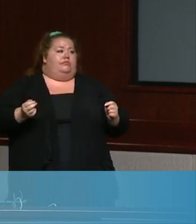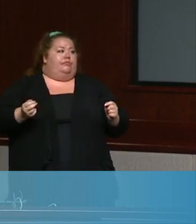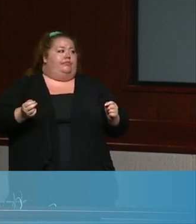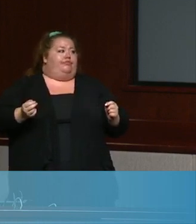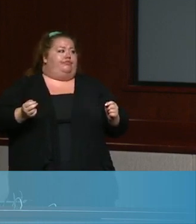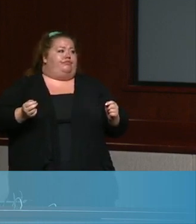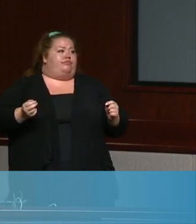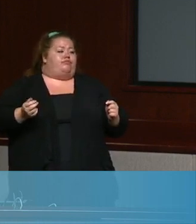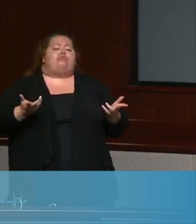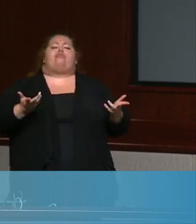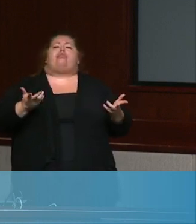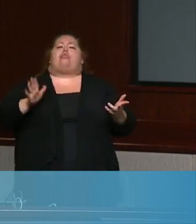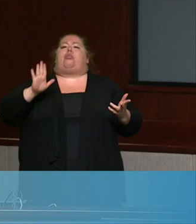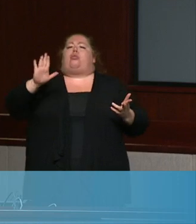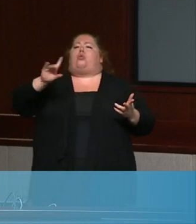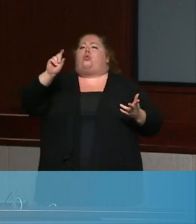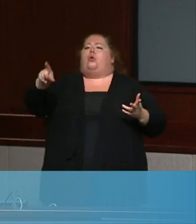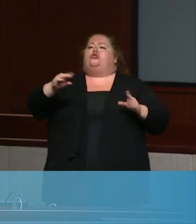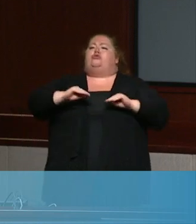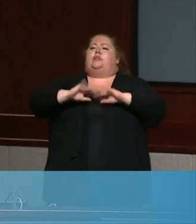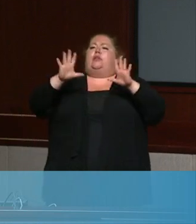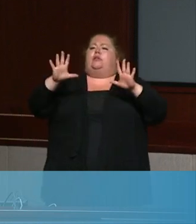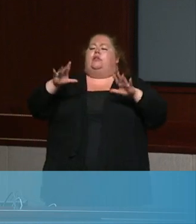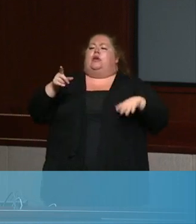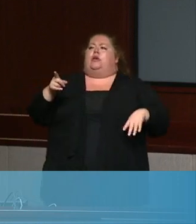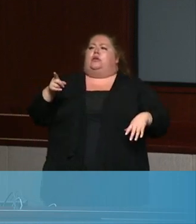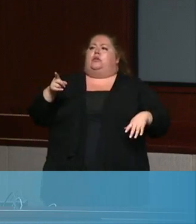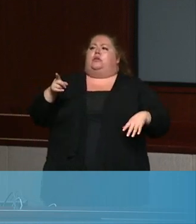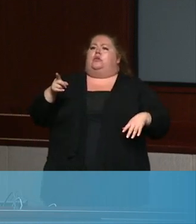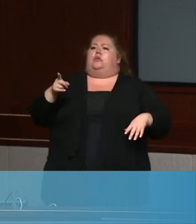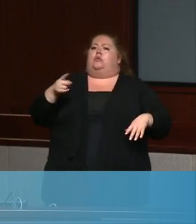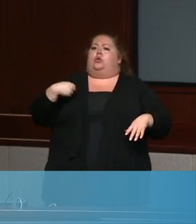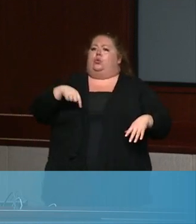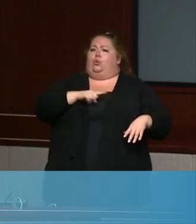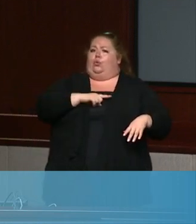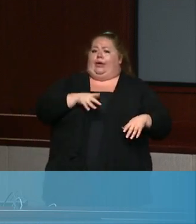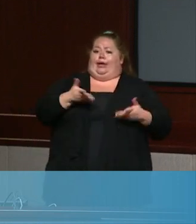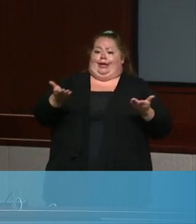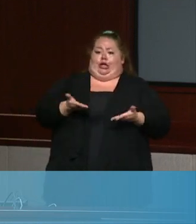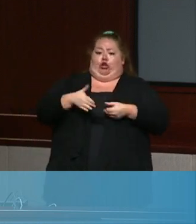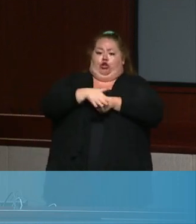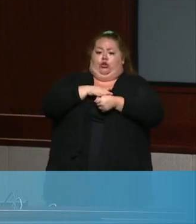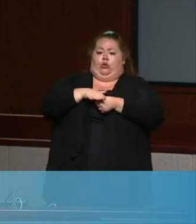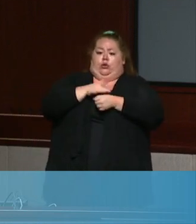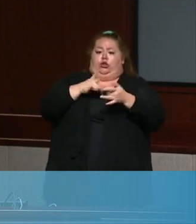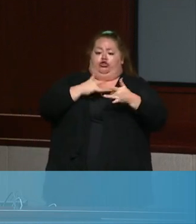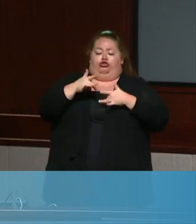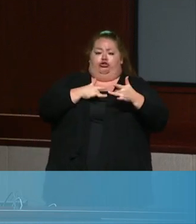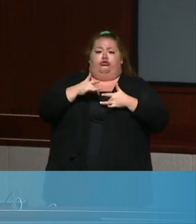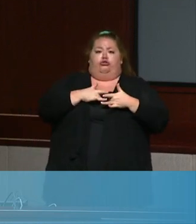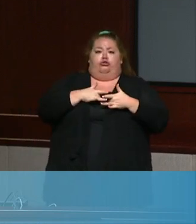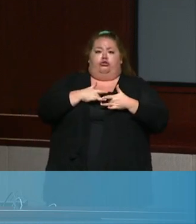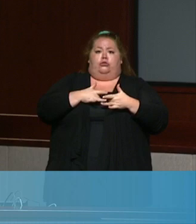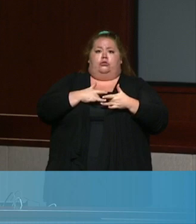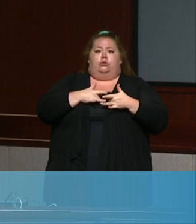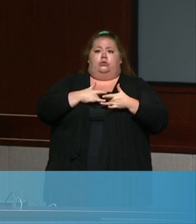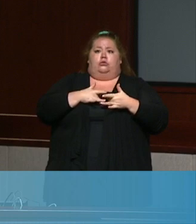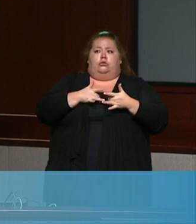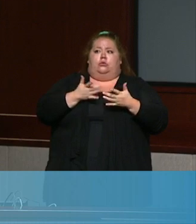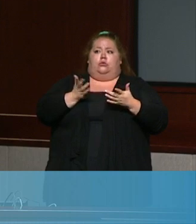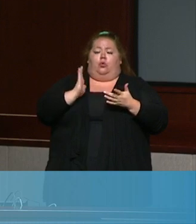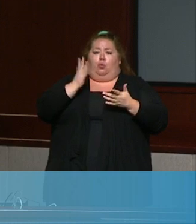So the question, just to clarify, Eitan, what you're asking is whether or not we locally have concern that we're going to see